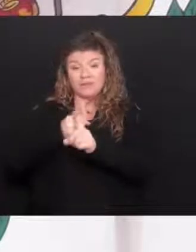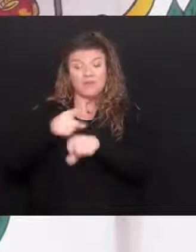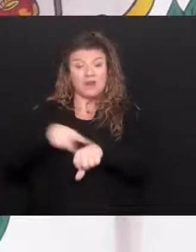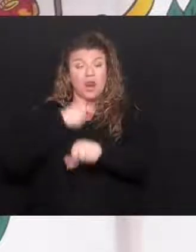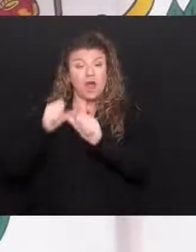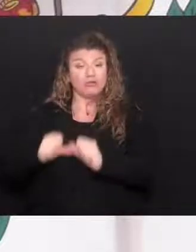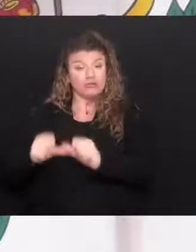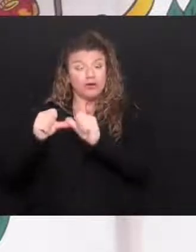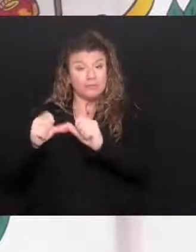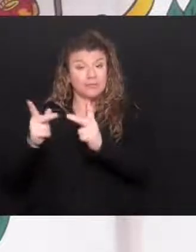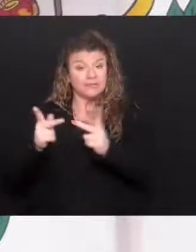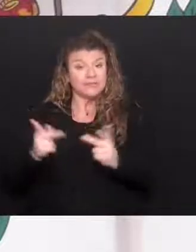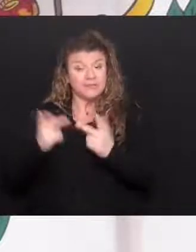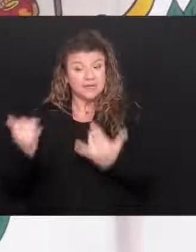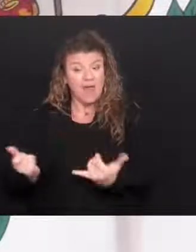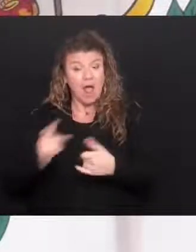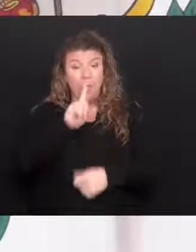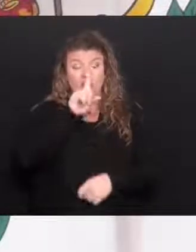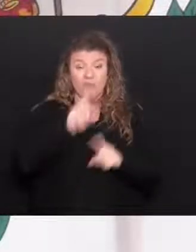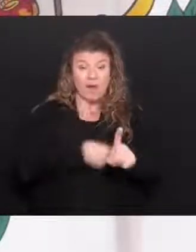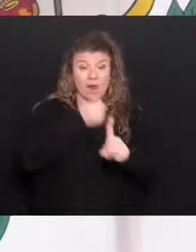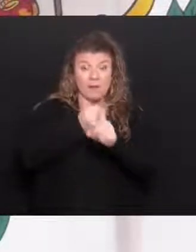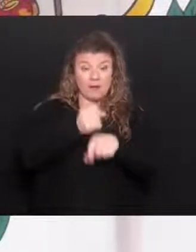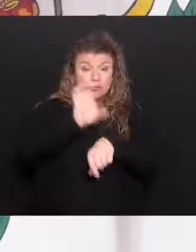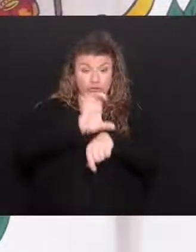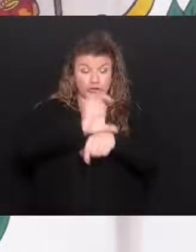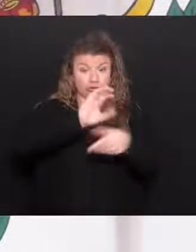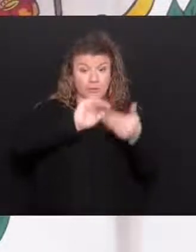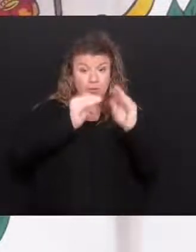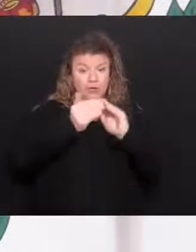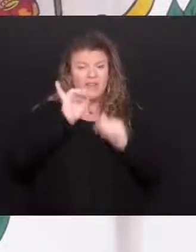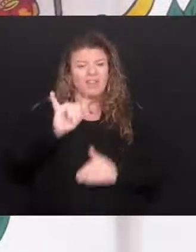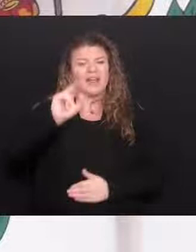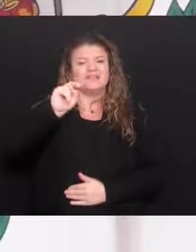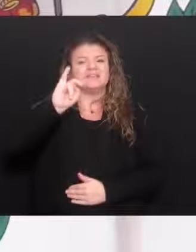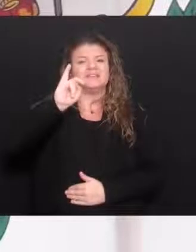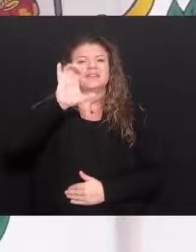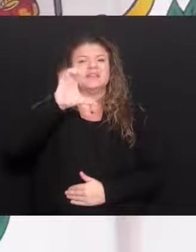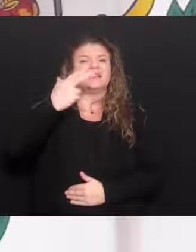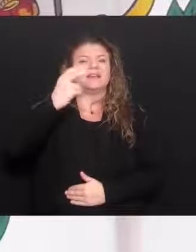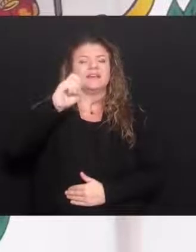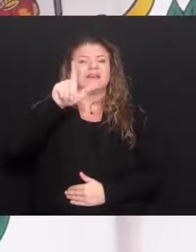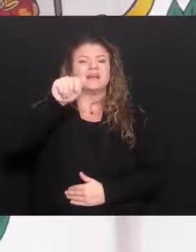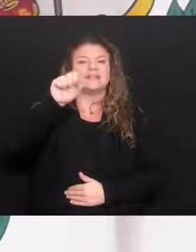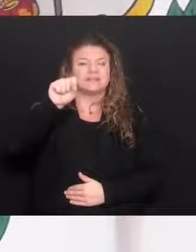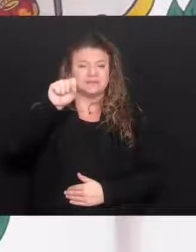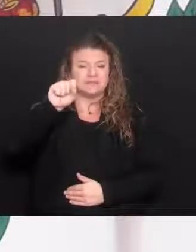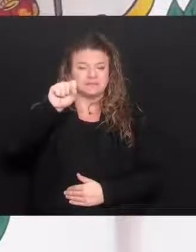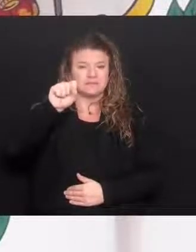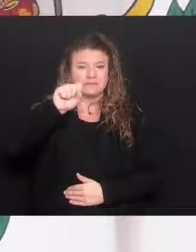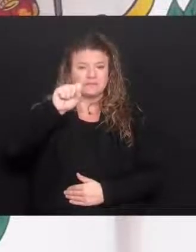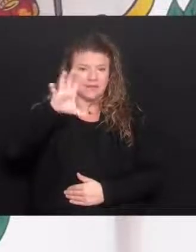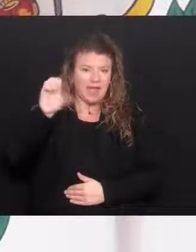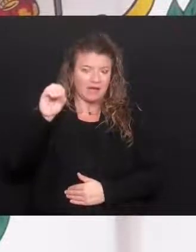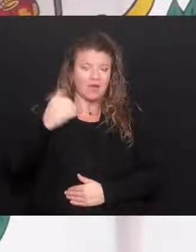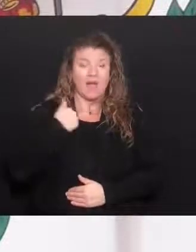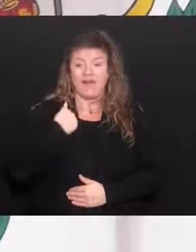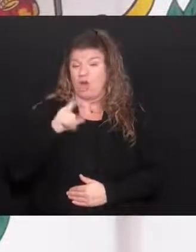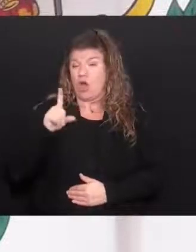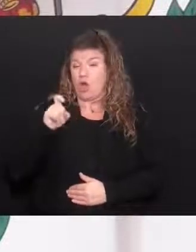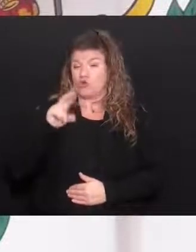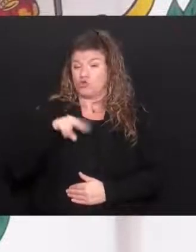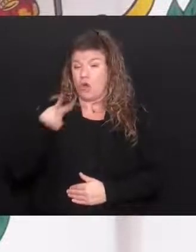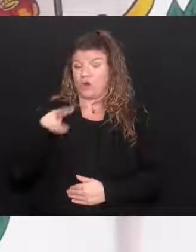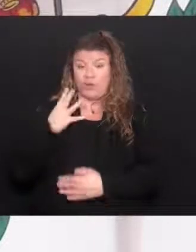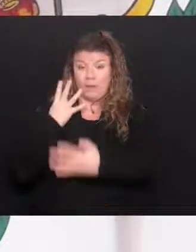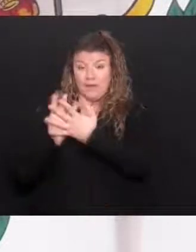care facilities right now. We have 1 outbreak in our church community, and that's in Nicholas County. And we have 122